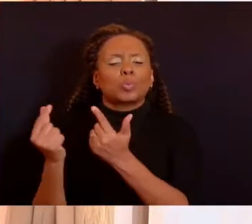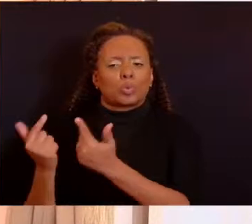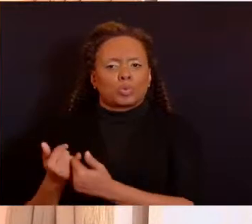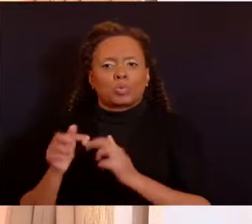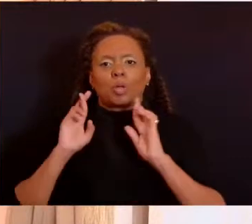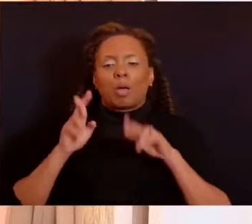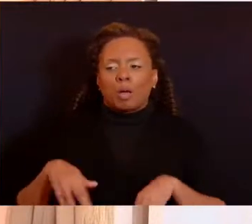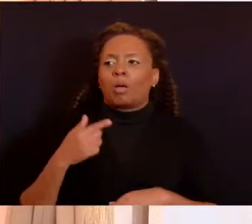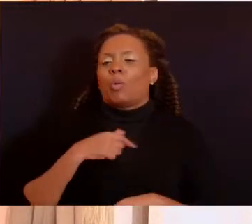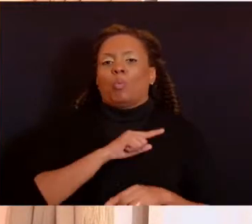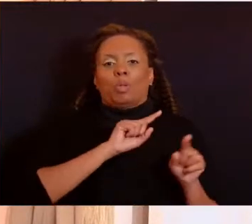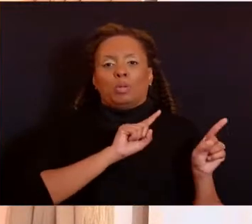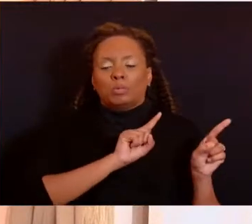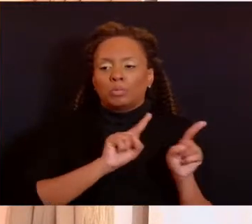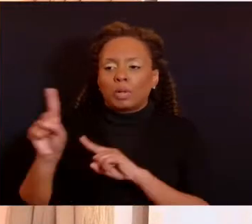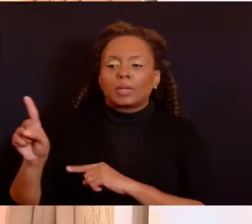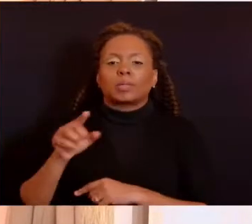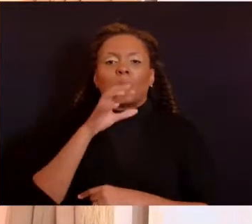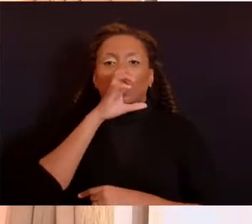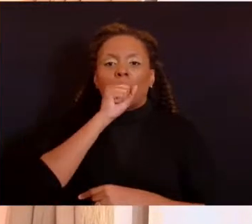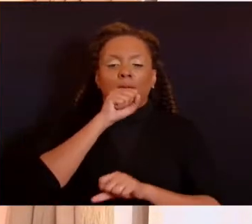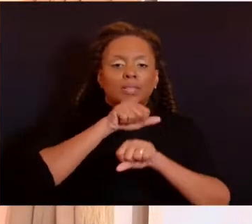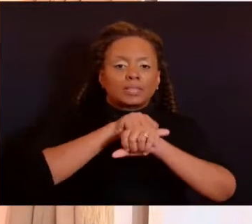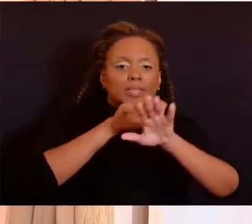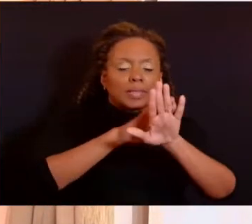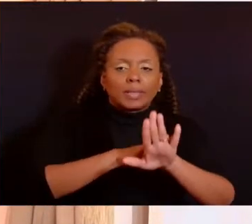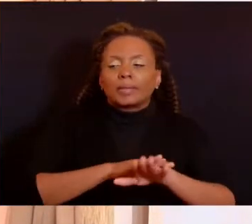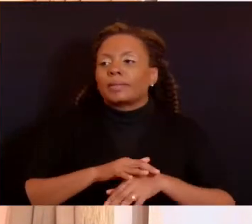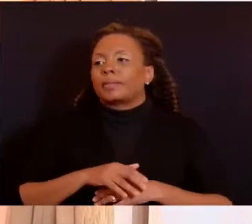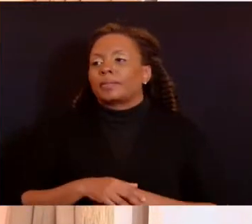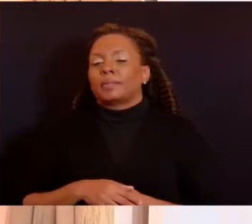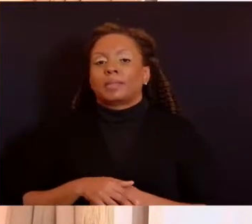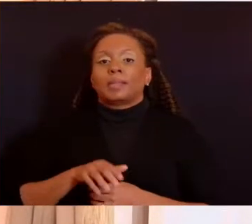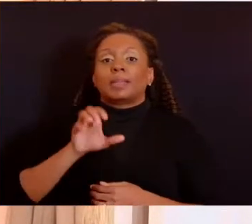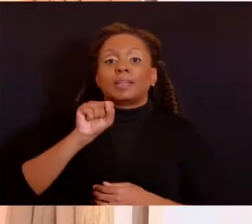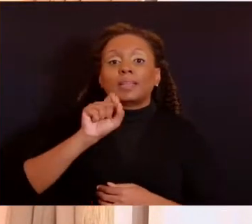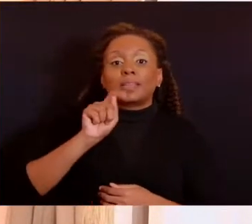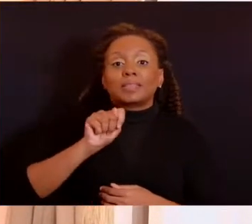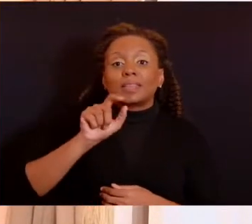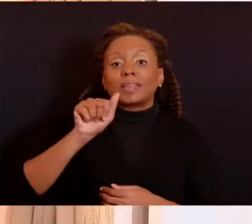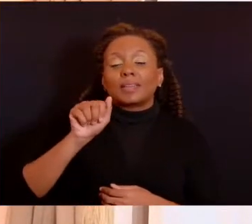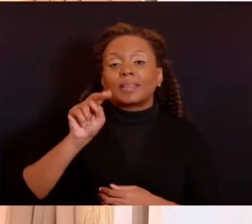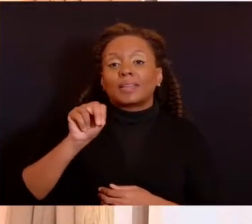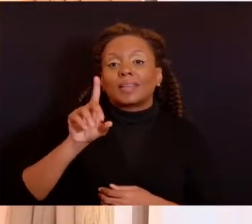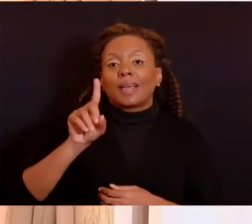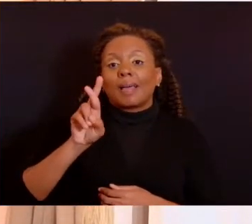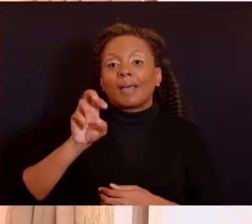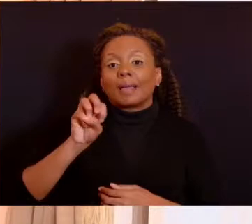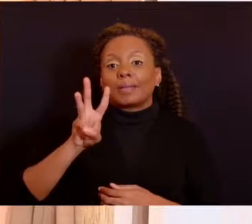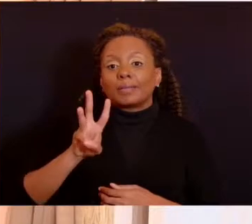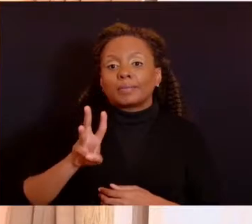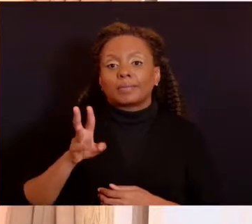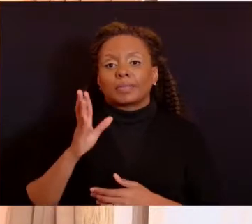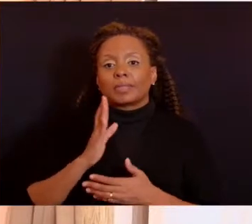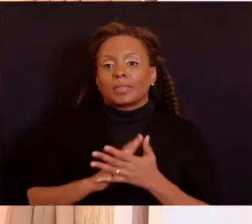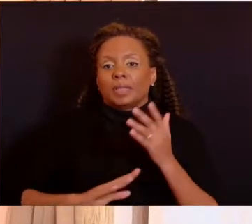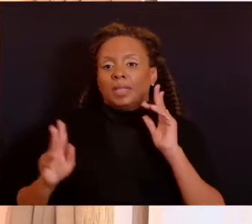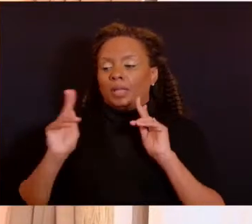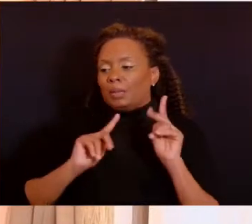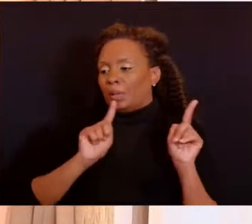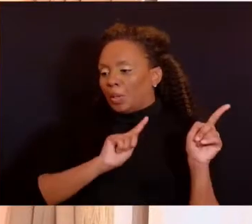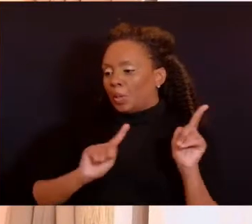Hill, when we were in St. Andrew at Mount All. We saw the various persons going to take the information for the